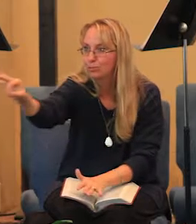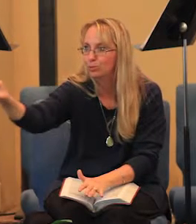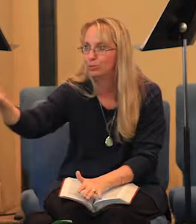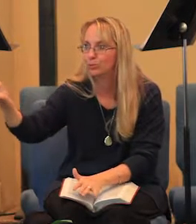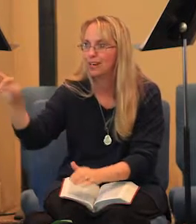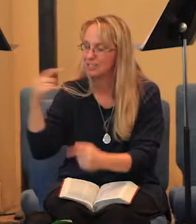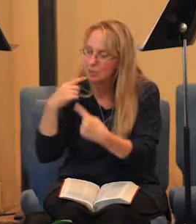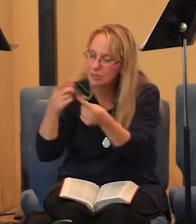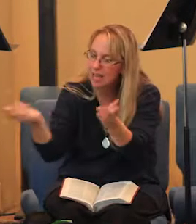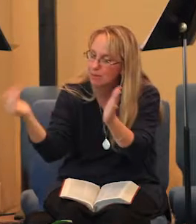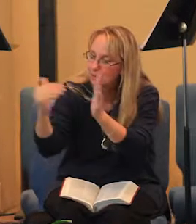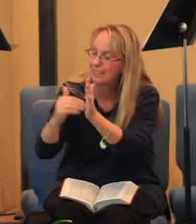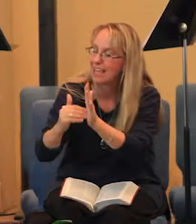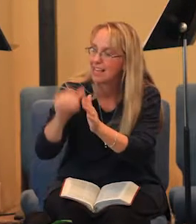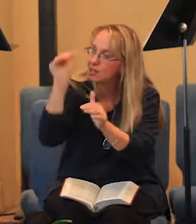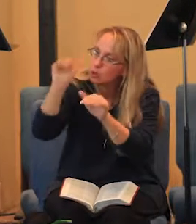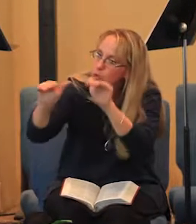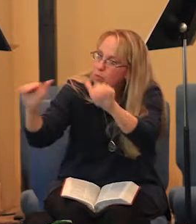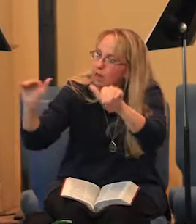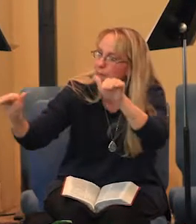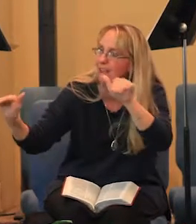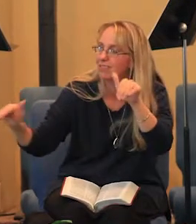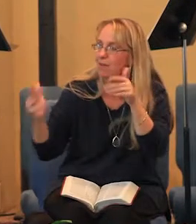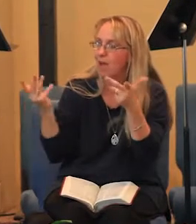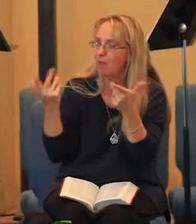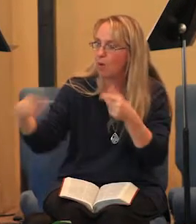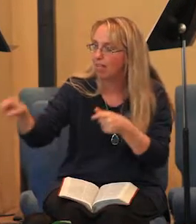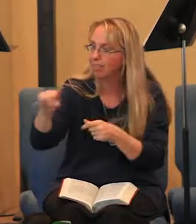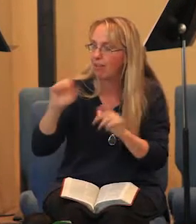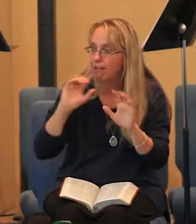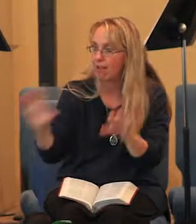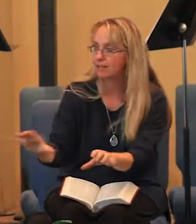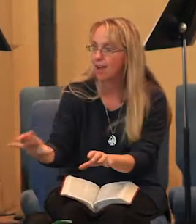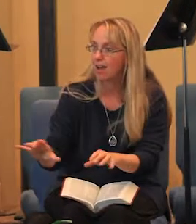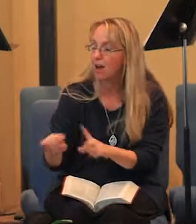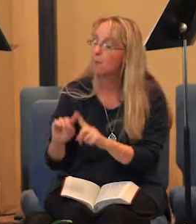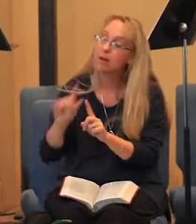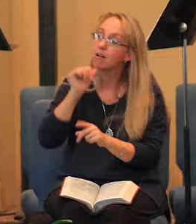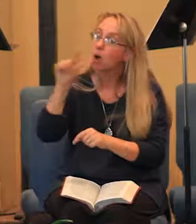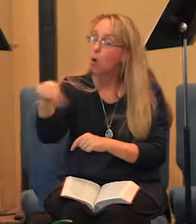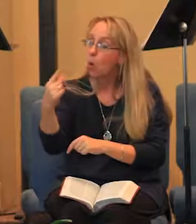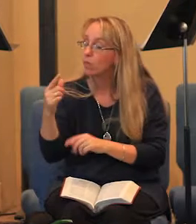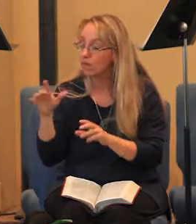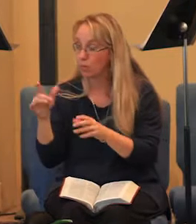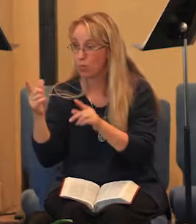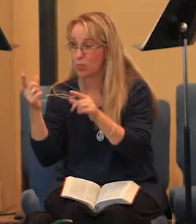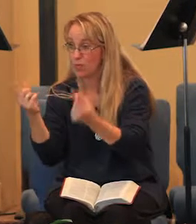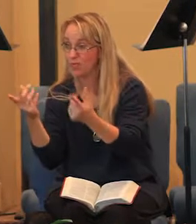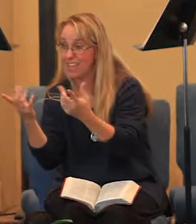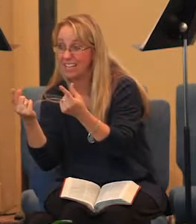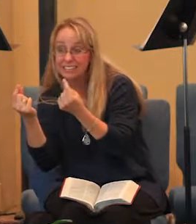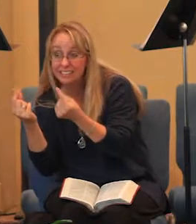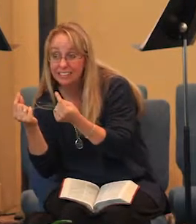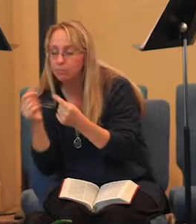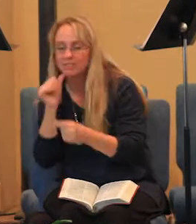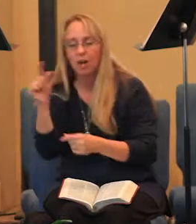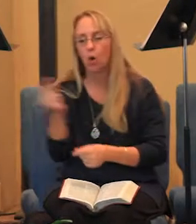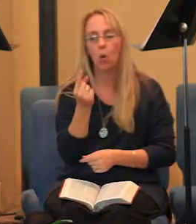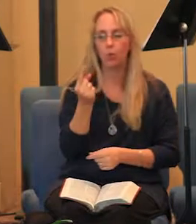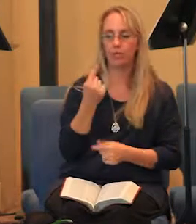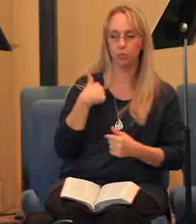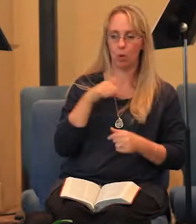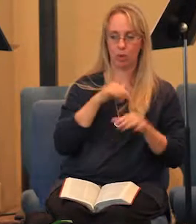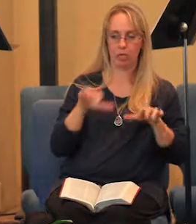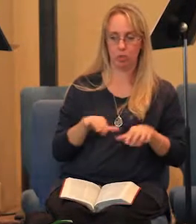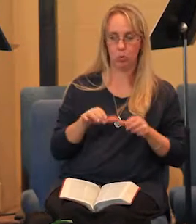say it again. To remind them of what they had done, but not only what they had done, because it's not always about what we do, it's